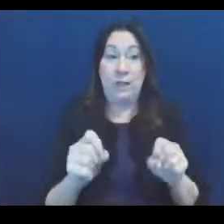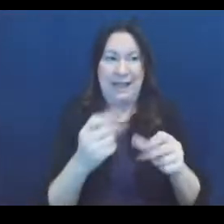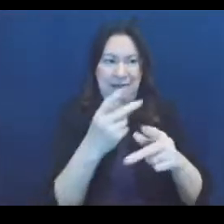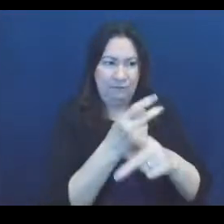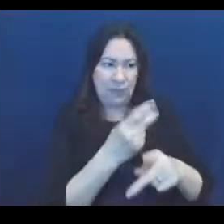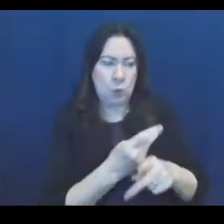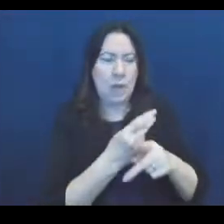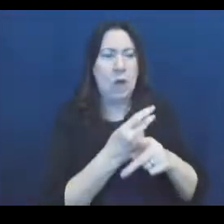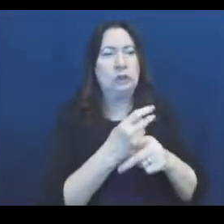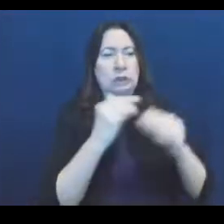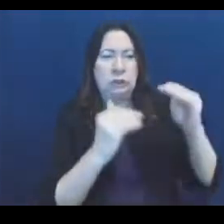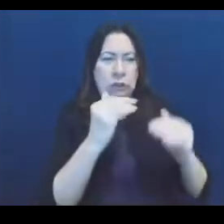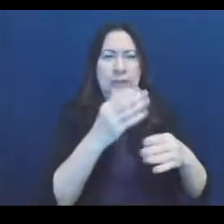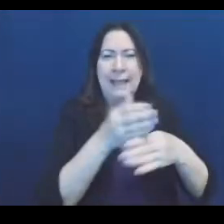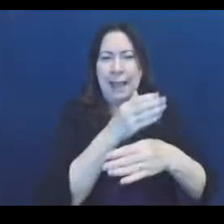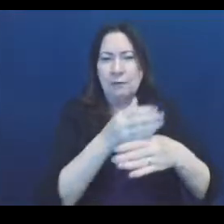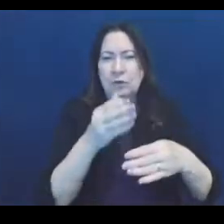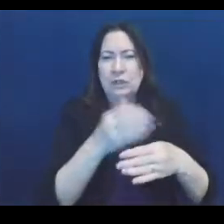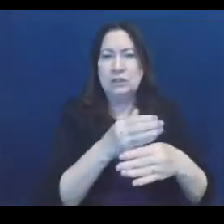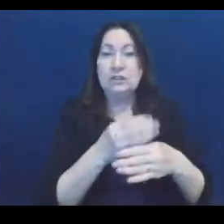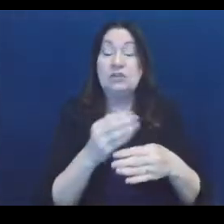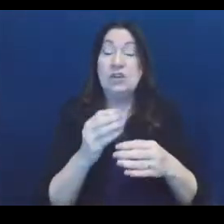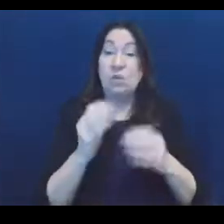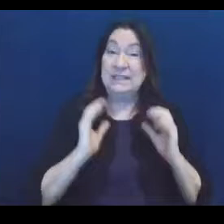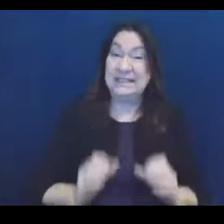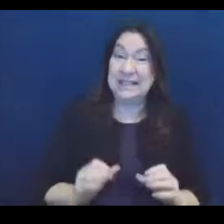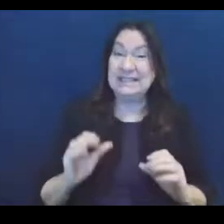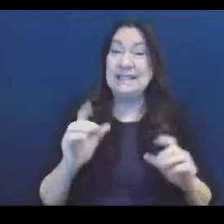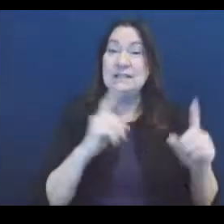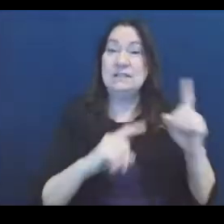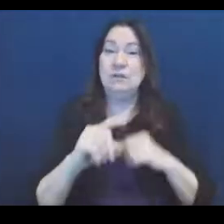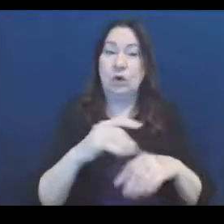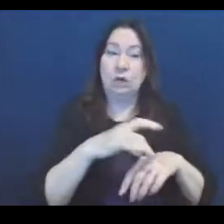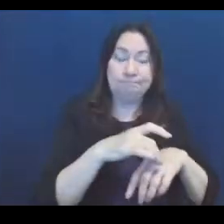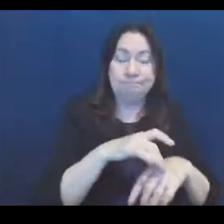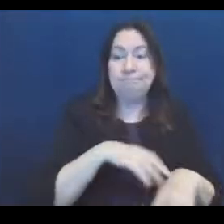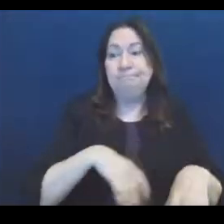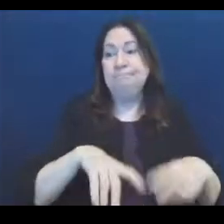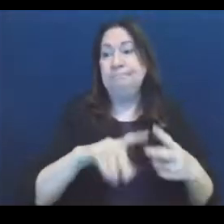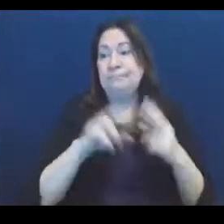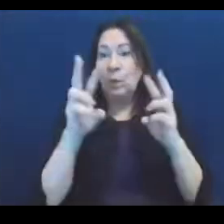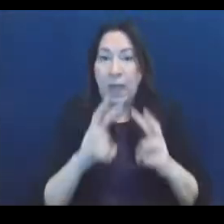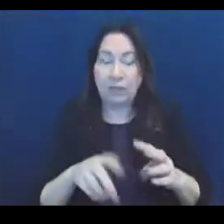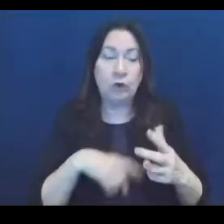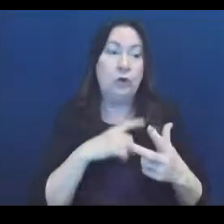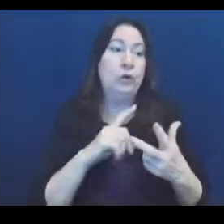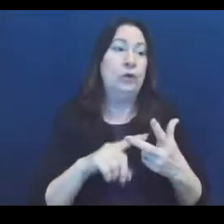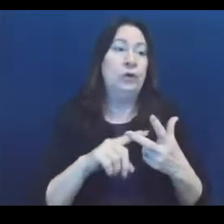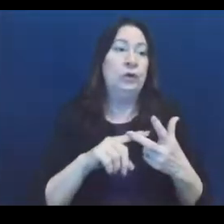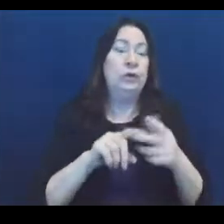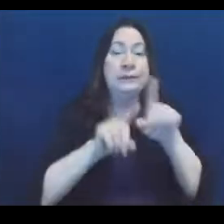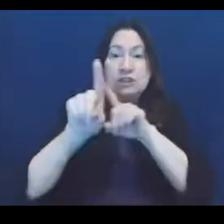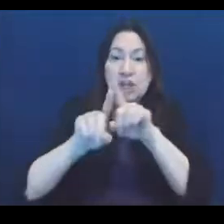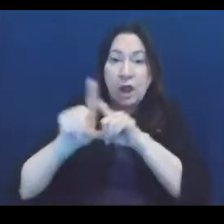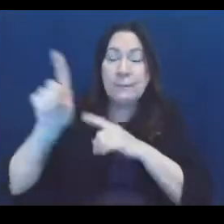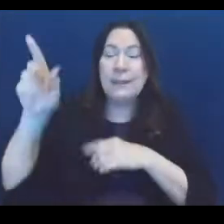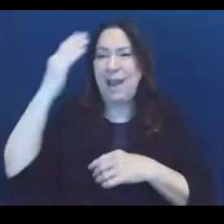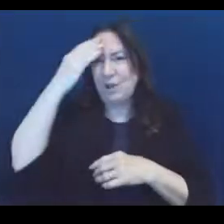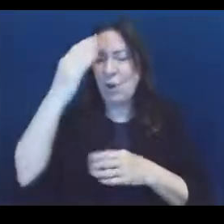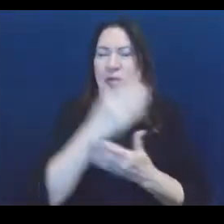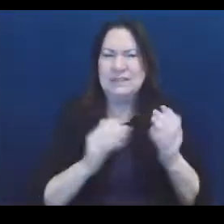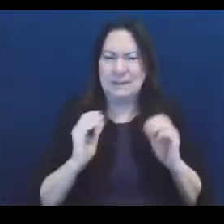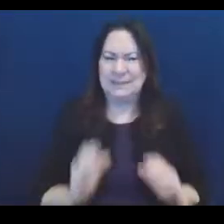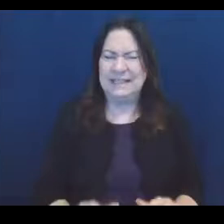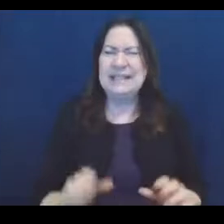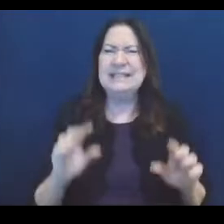storms. So citizen science opportunities in ornithology, in meteorology, even astronomy, I know there's some citizen science aspects